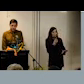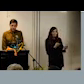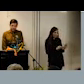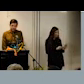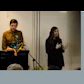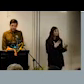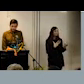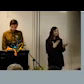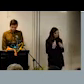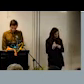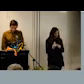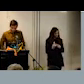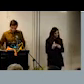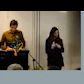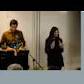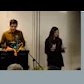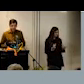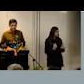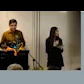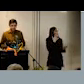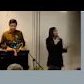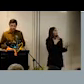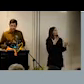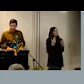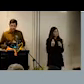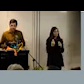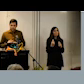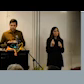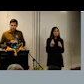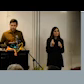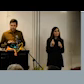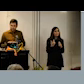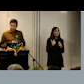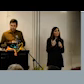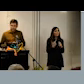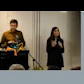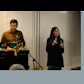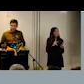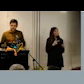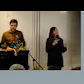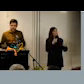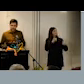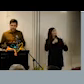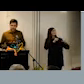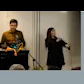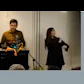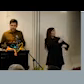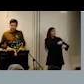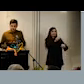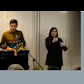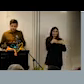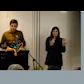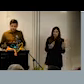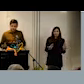off to sleep. And as he sleeps, he's not only resting to recover his energy for the